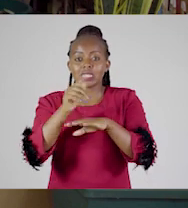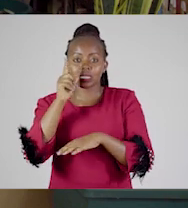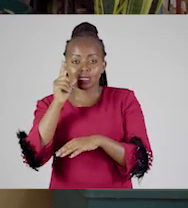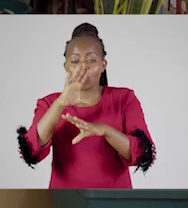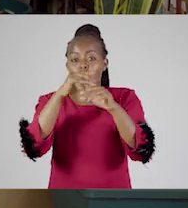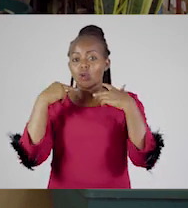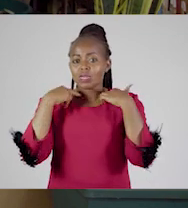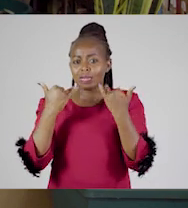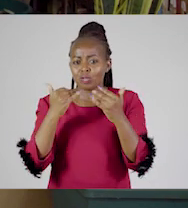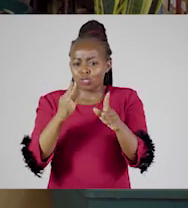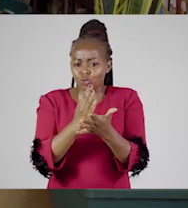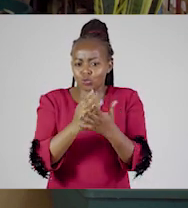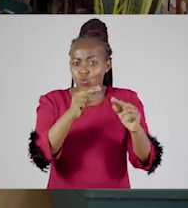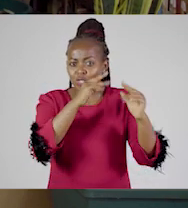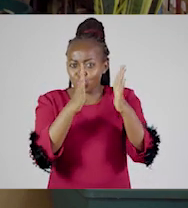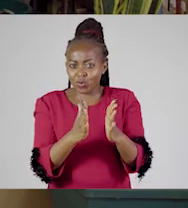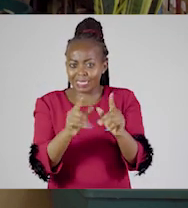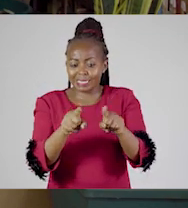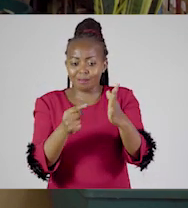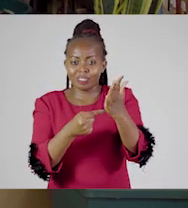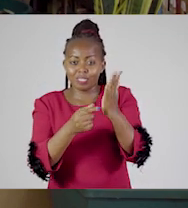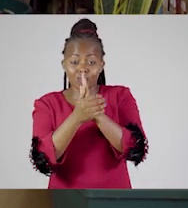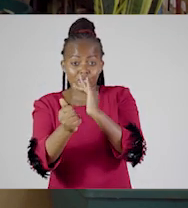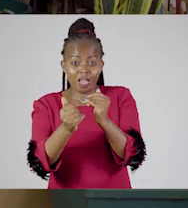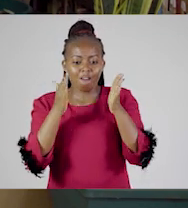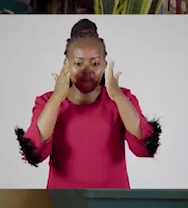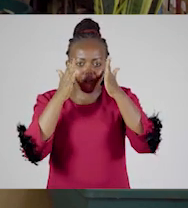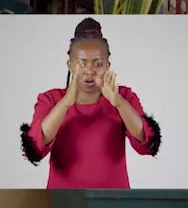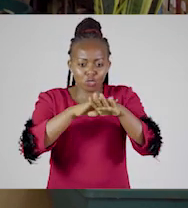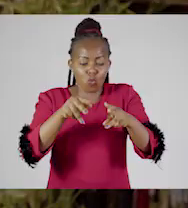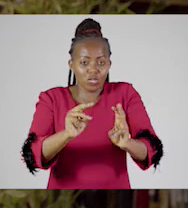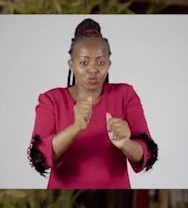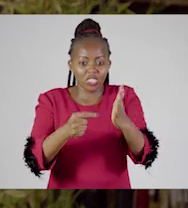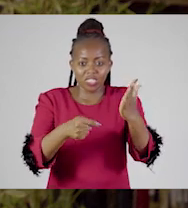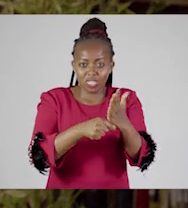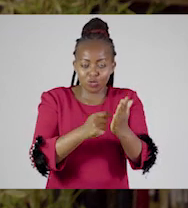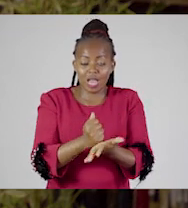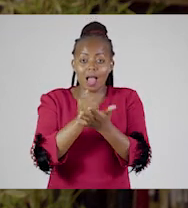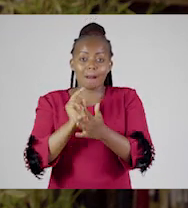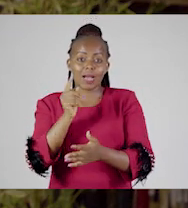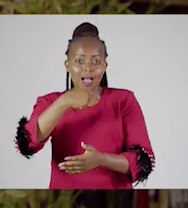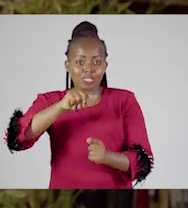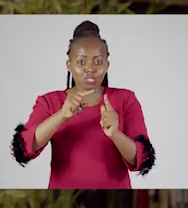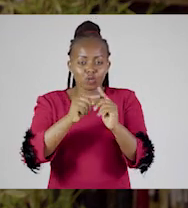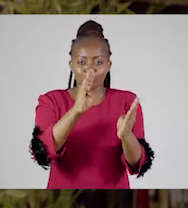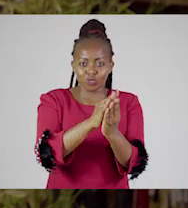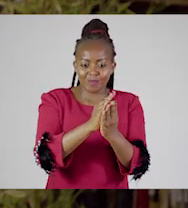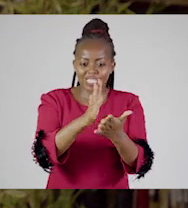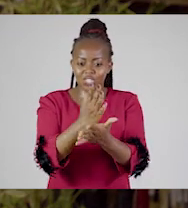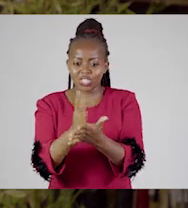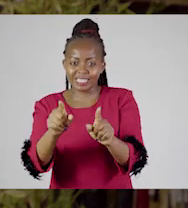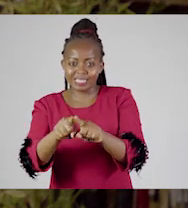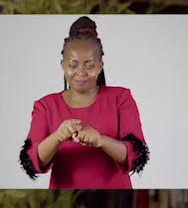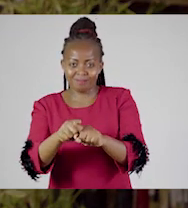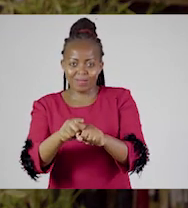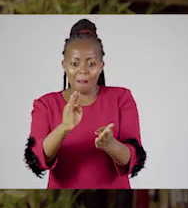As a historian and a digital specialist, my work focuses on the ways in which technology can help us preserve, document, and share our history